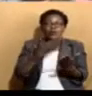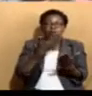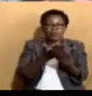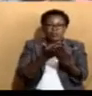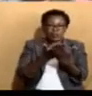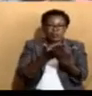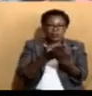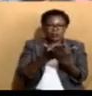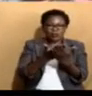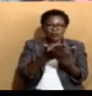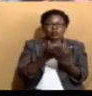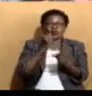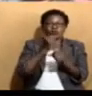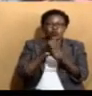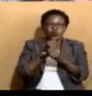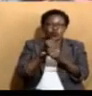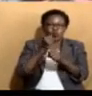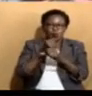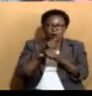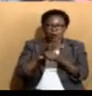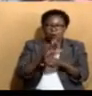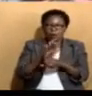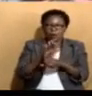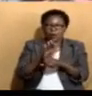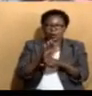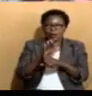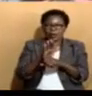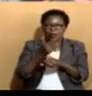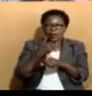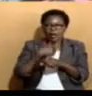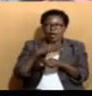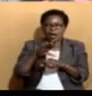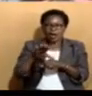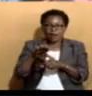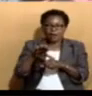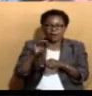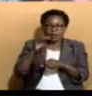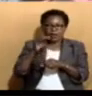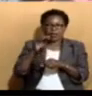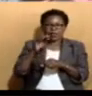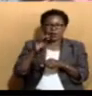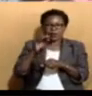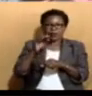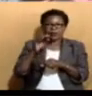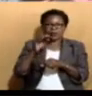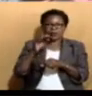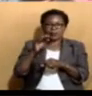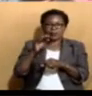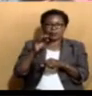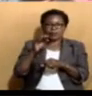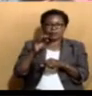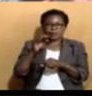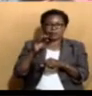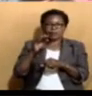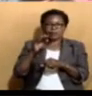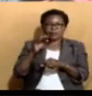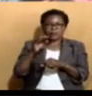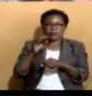to conduct its business. And I refer you, my lords, to the High Court's decision at